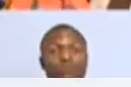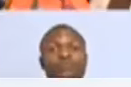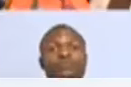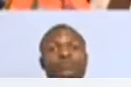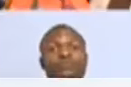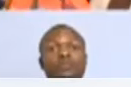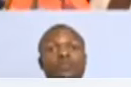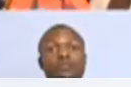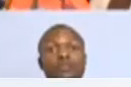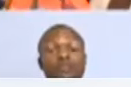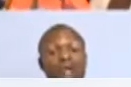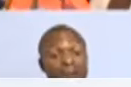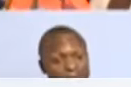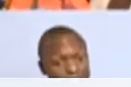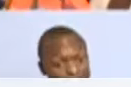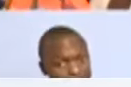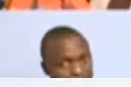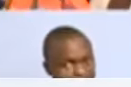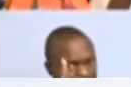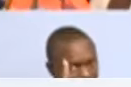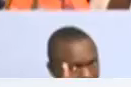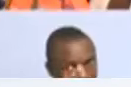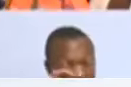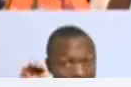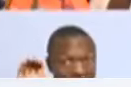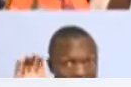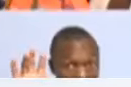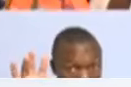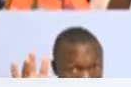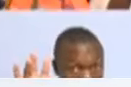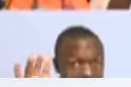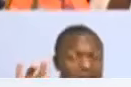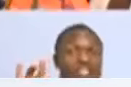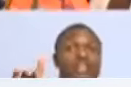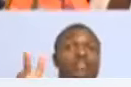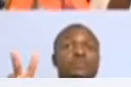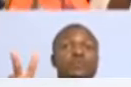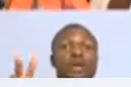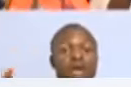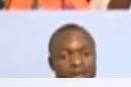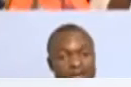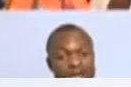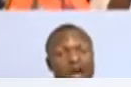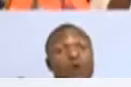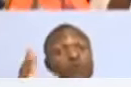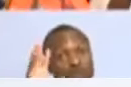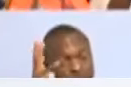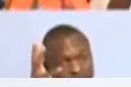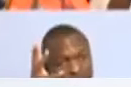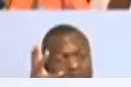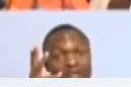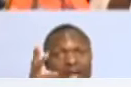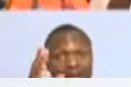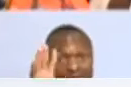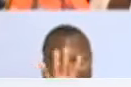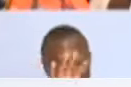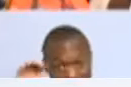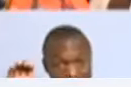covering an estimated 183,000 hectares of forests, while